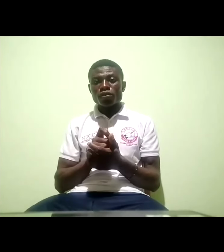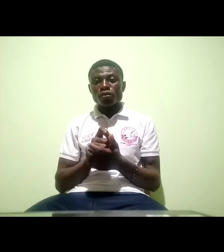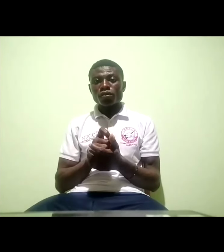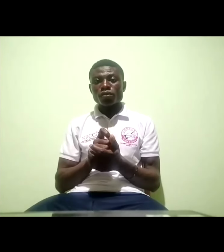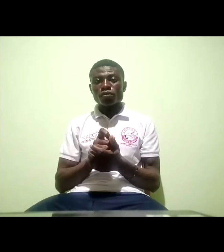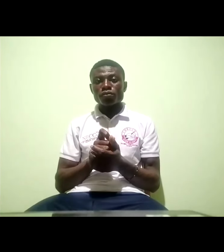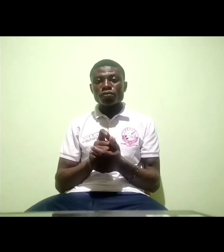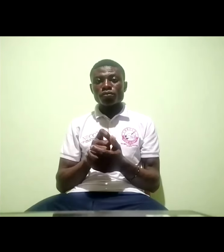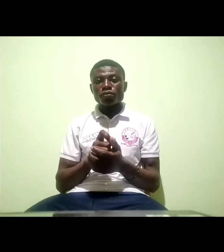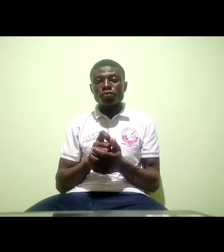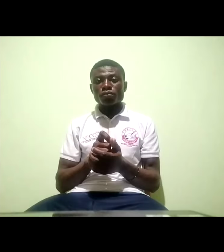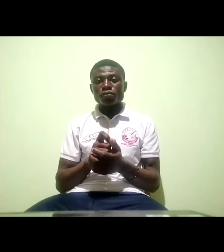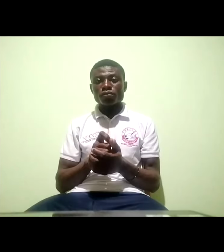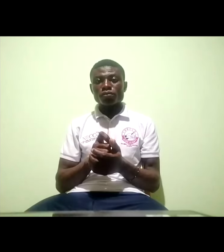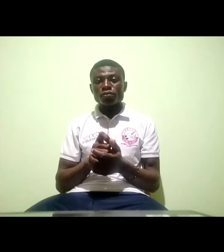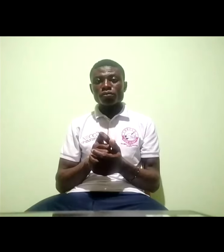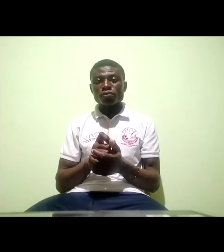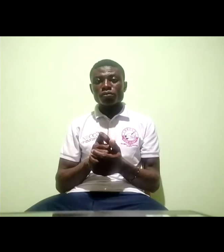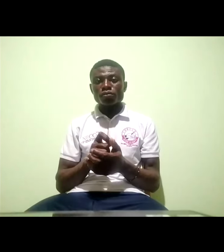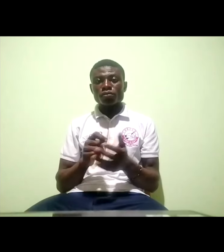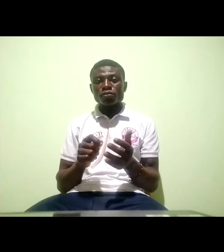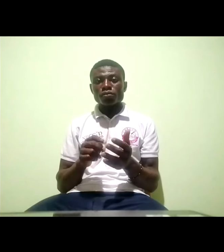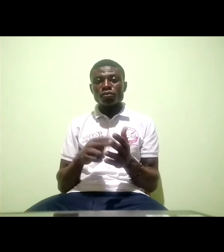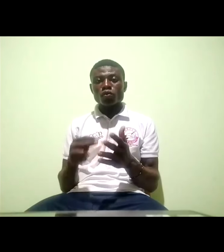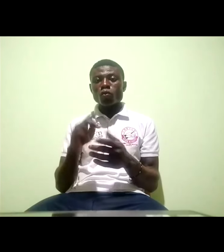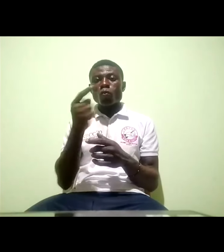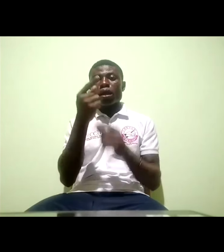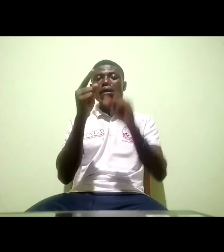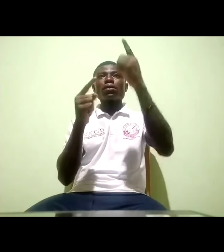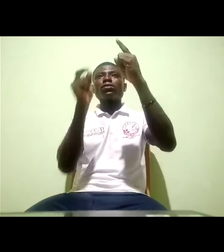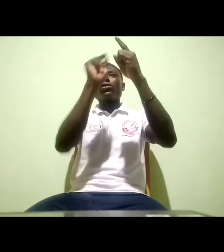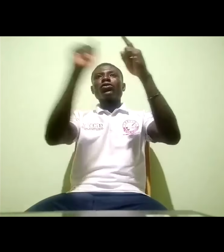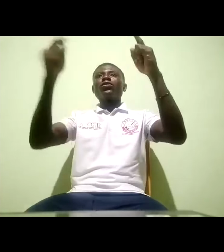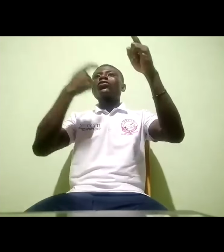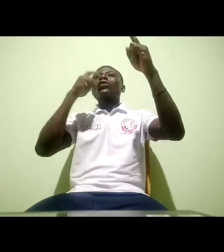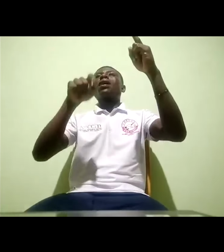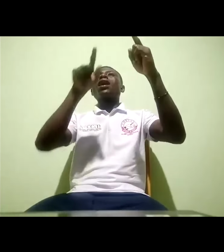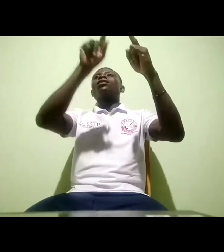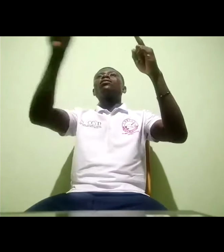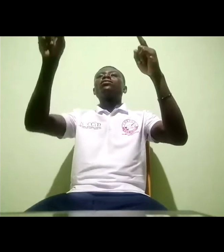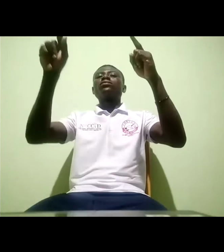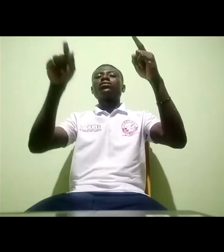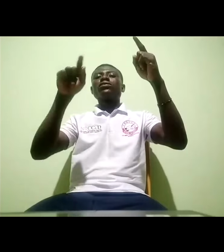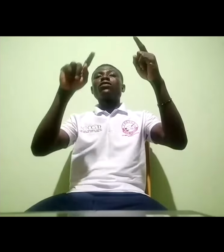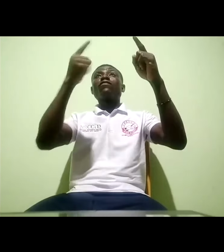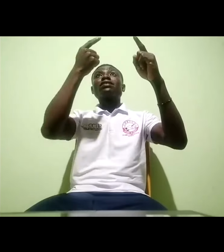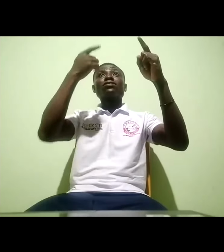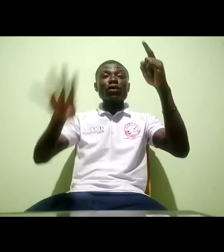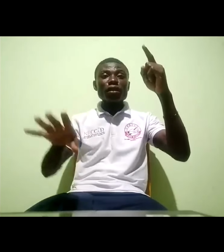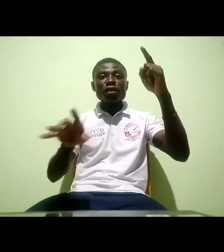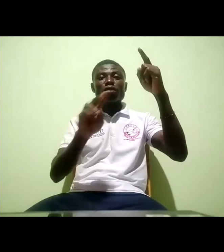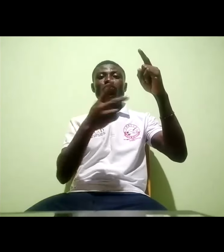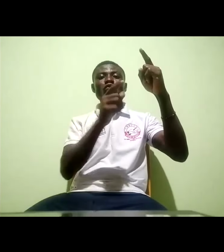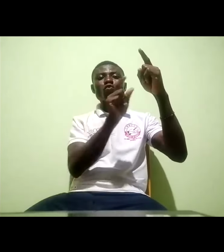just this particular child, one instruction at a time. And then, okay, are you done with the first step? Now go to the second